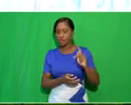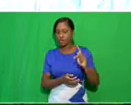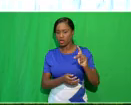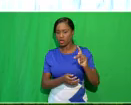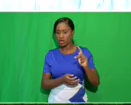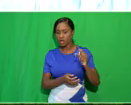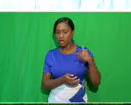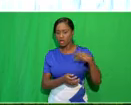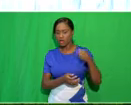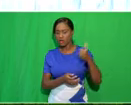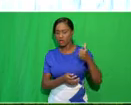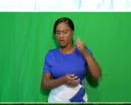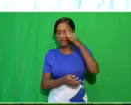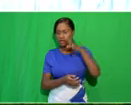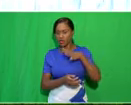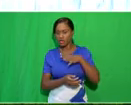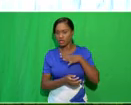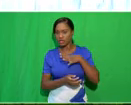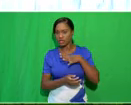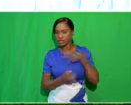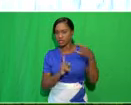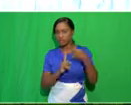Mr. Nish?